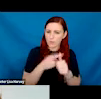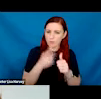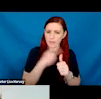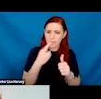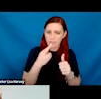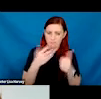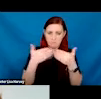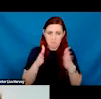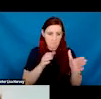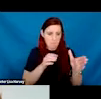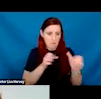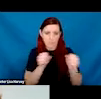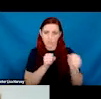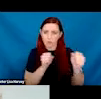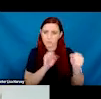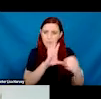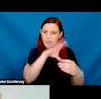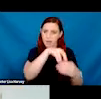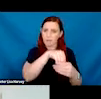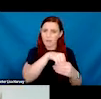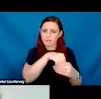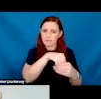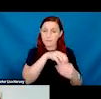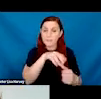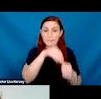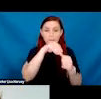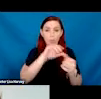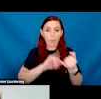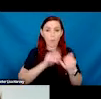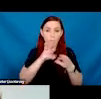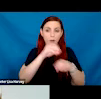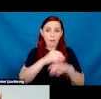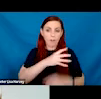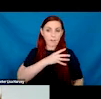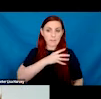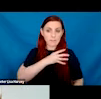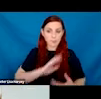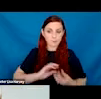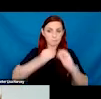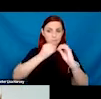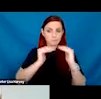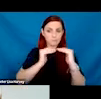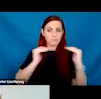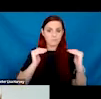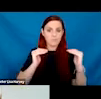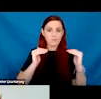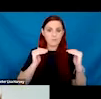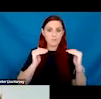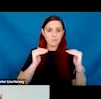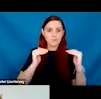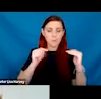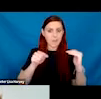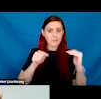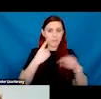service, particularly the committee involved in this standard, like we're going back here 4 or 5